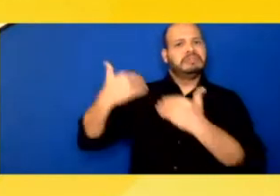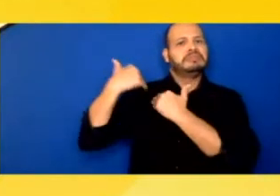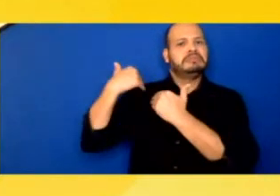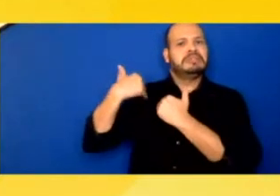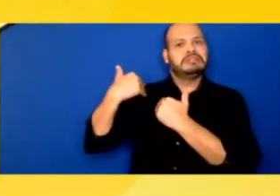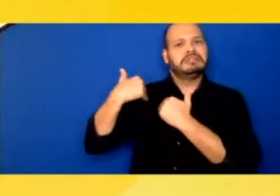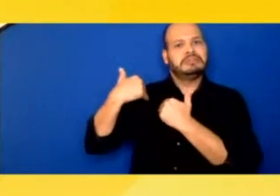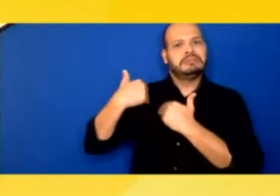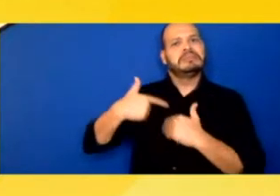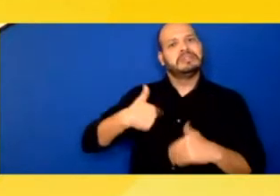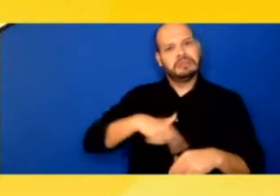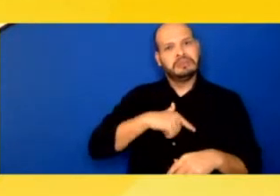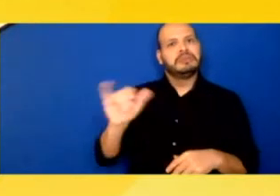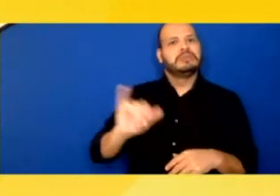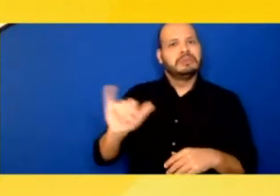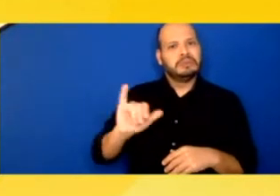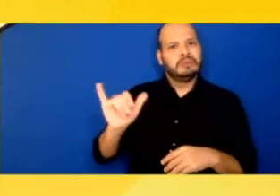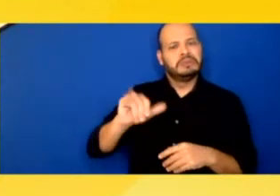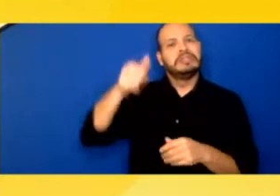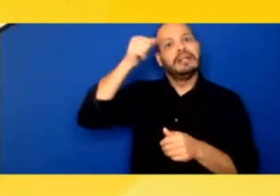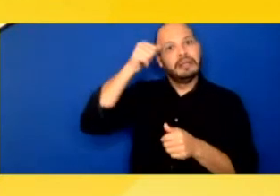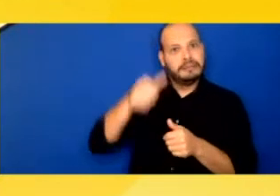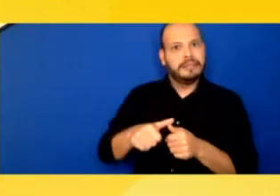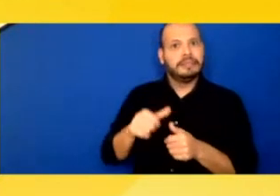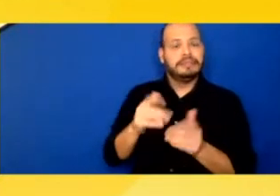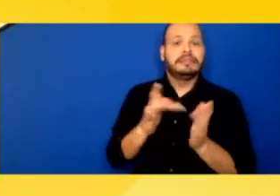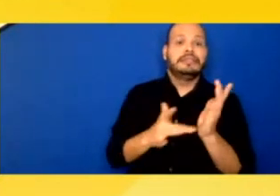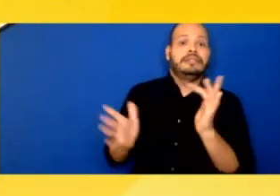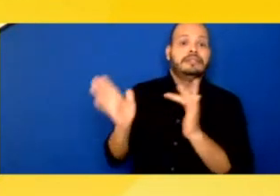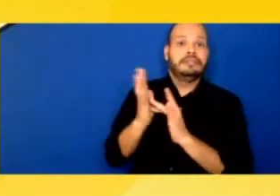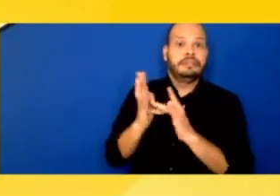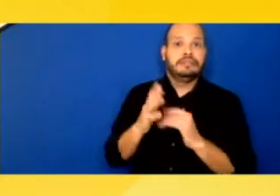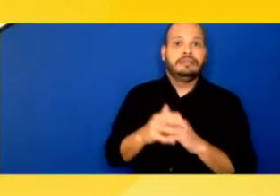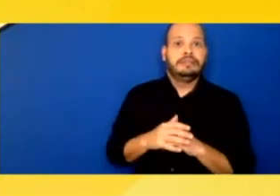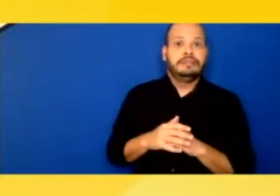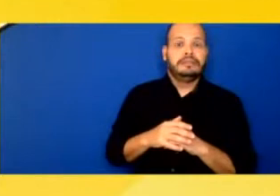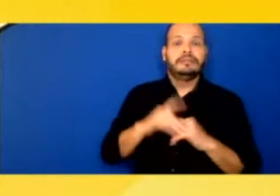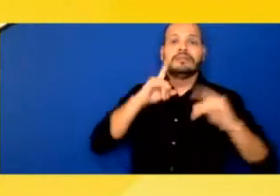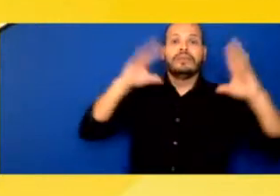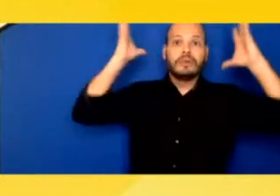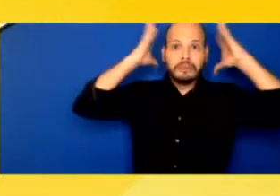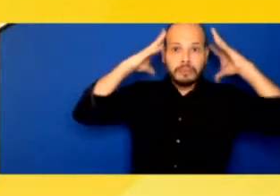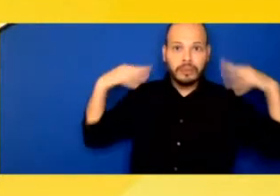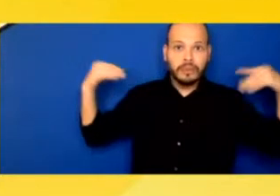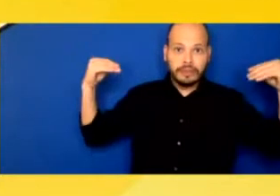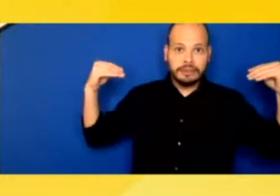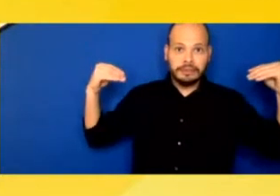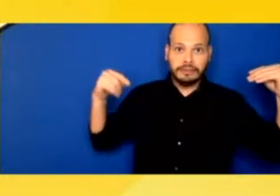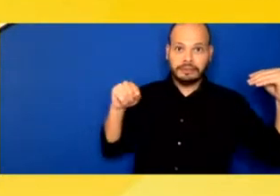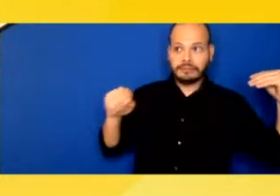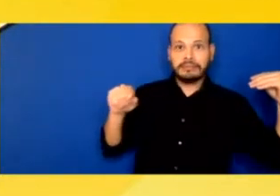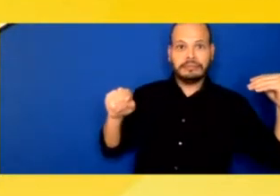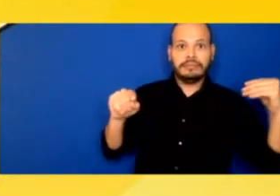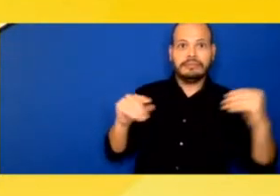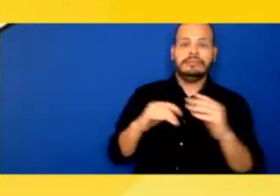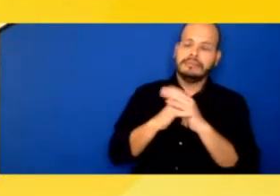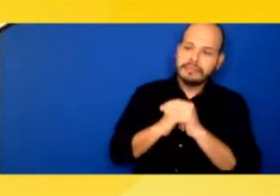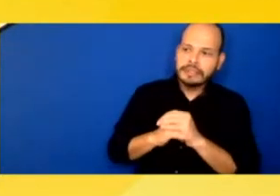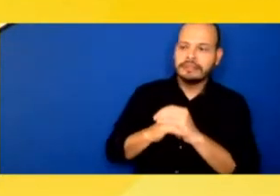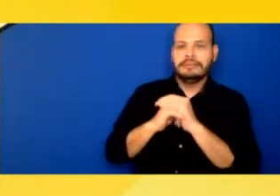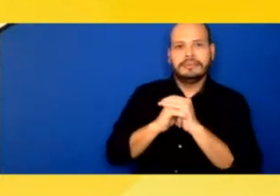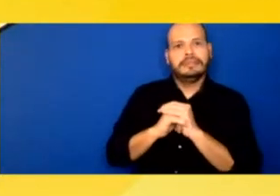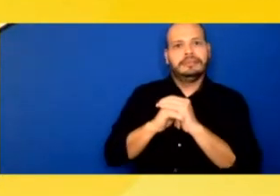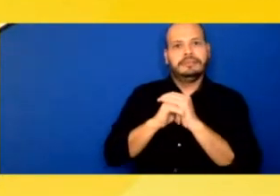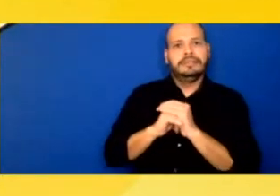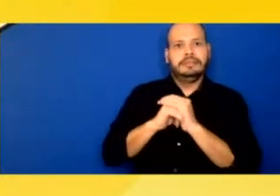to cry because the people were looking back. Moses, what's in your hand? What's in your hand? God did not